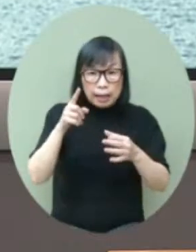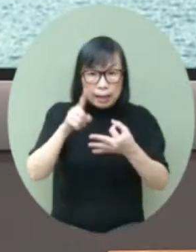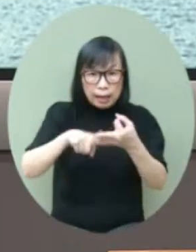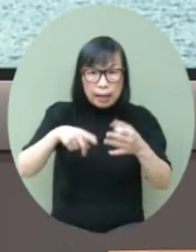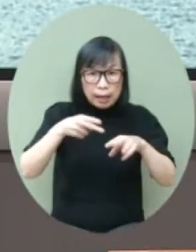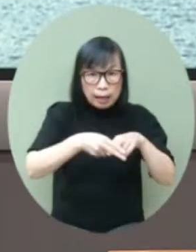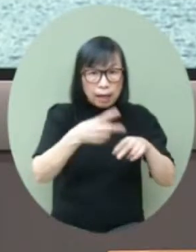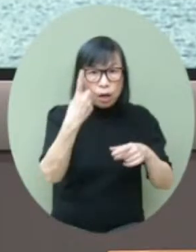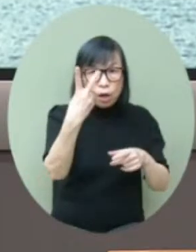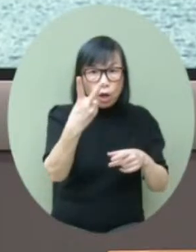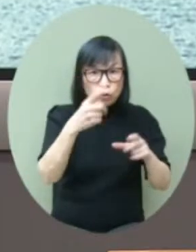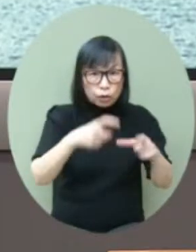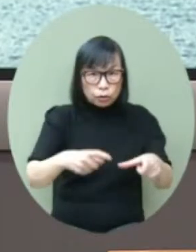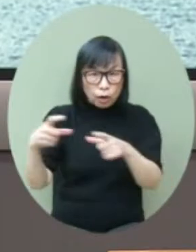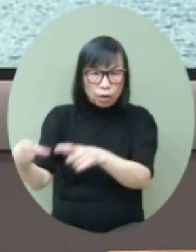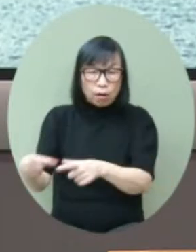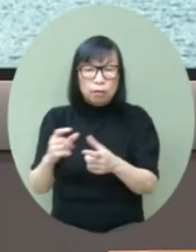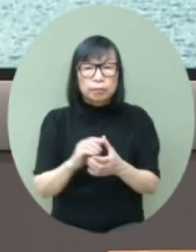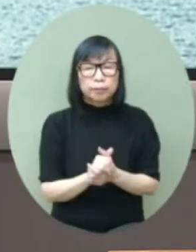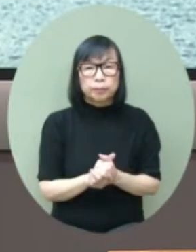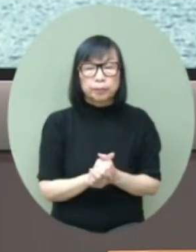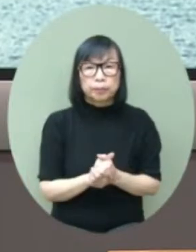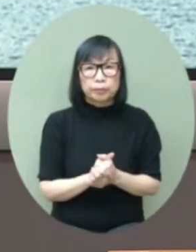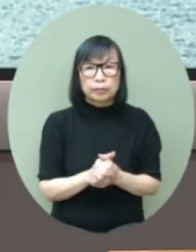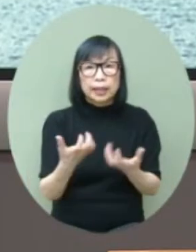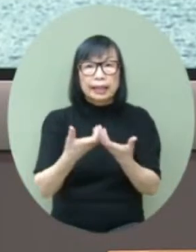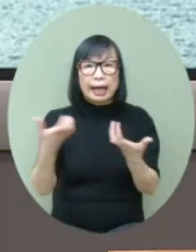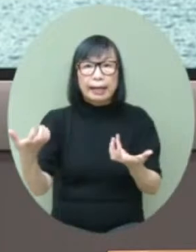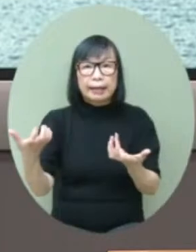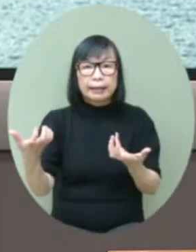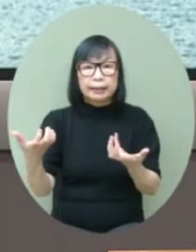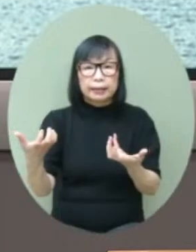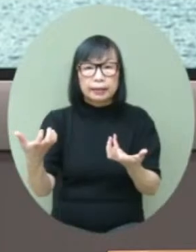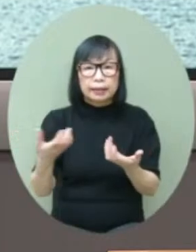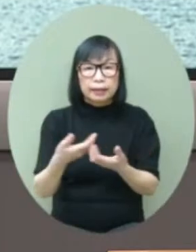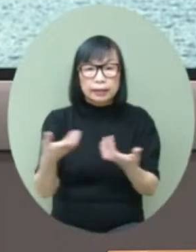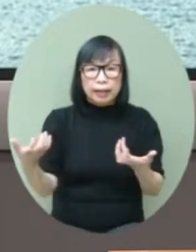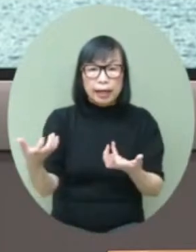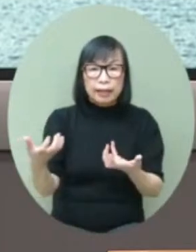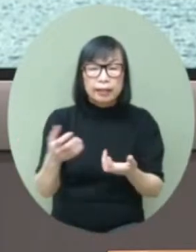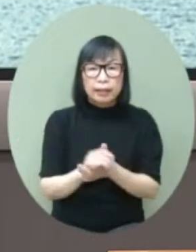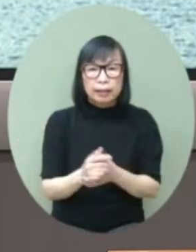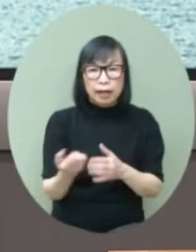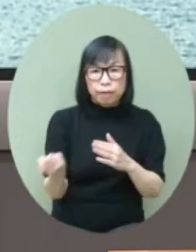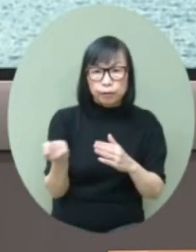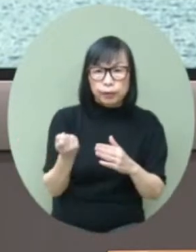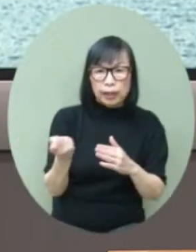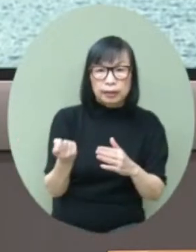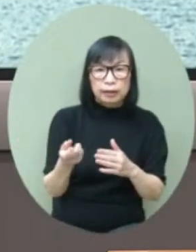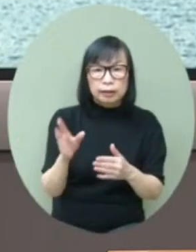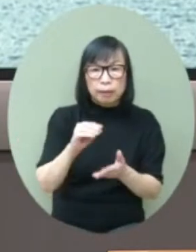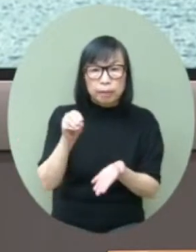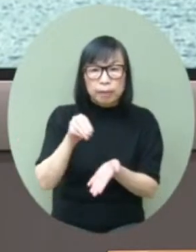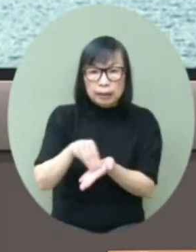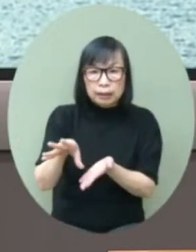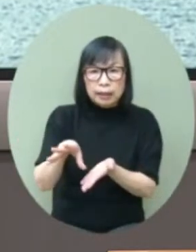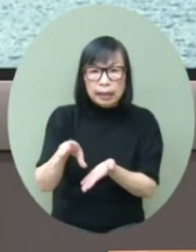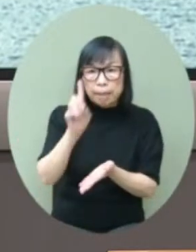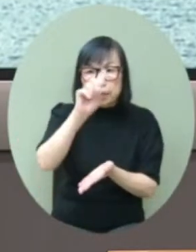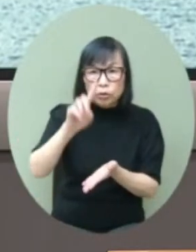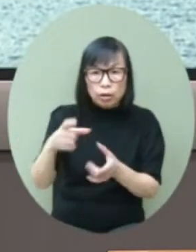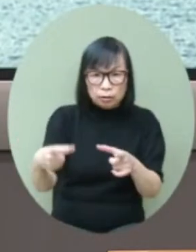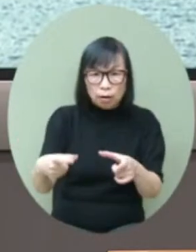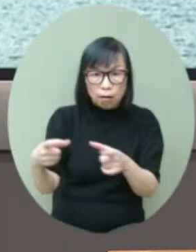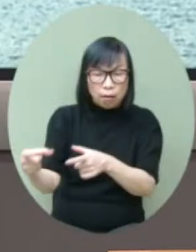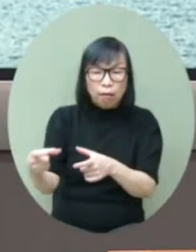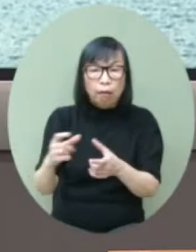For the two tables of the East Ocean Lafayette restaurant, the two tables are next to each other,